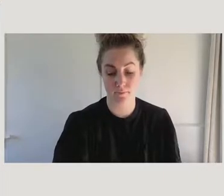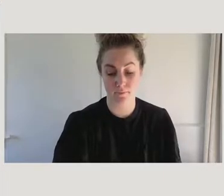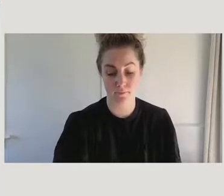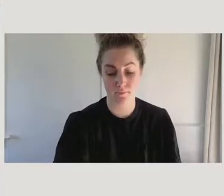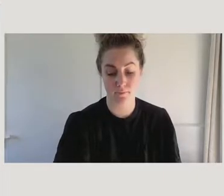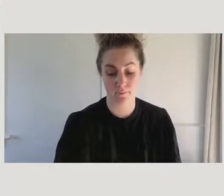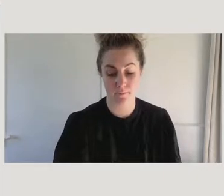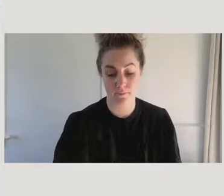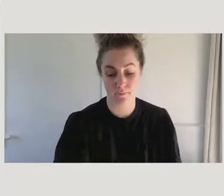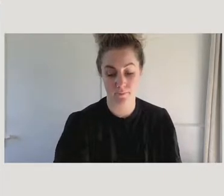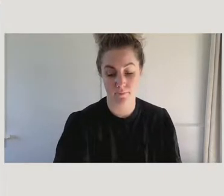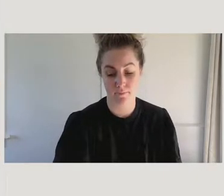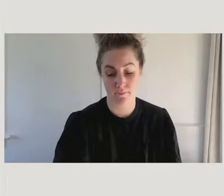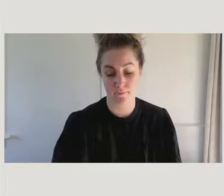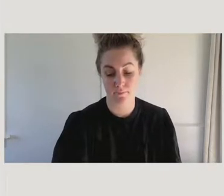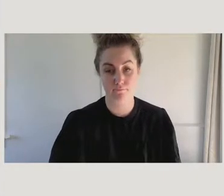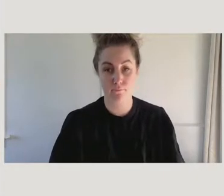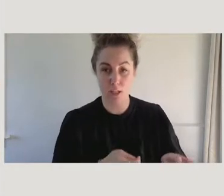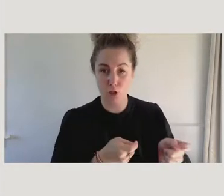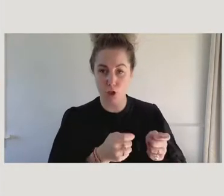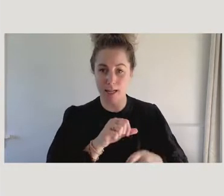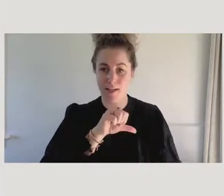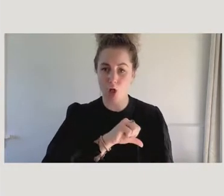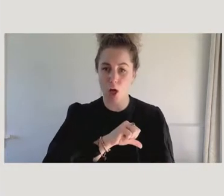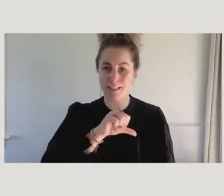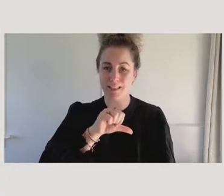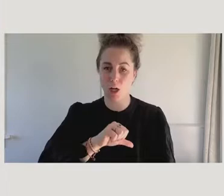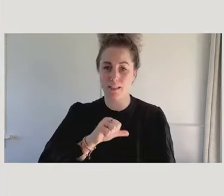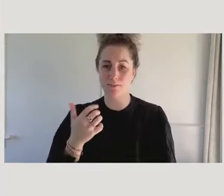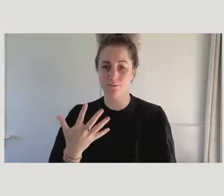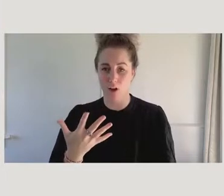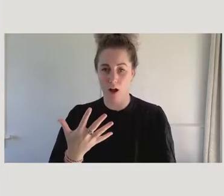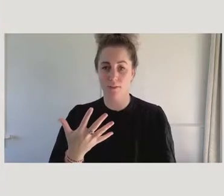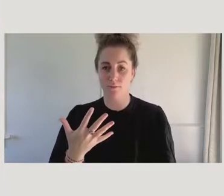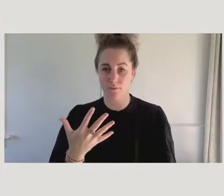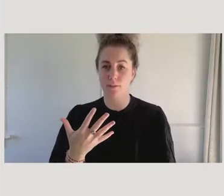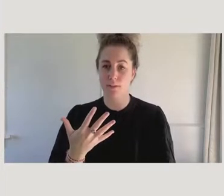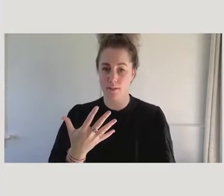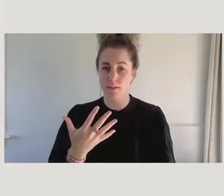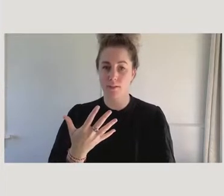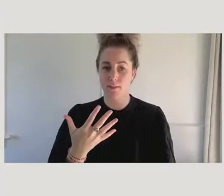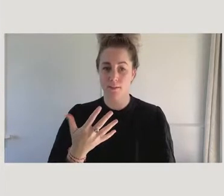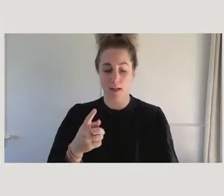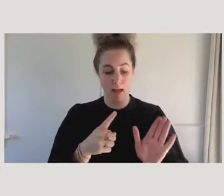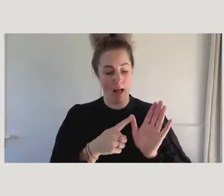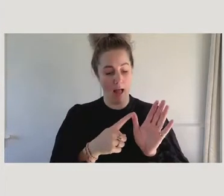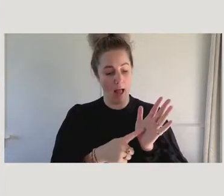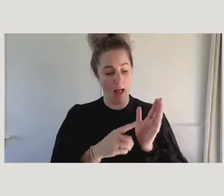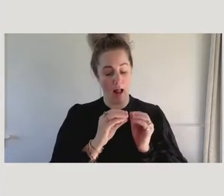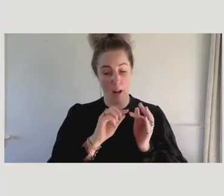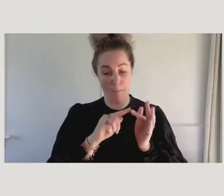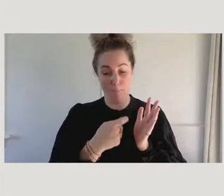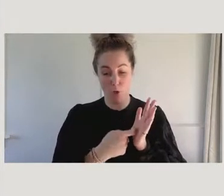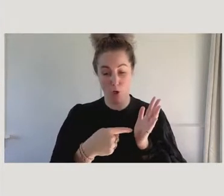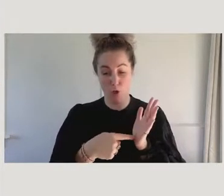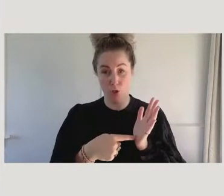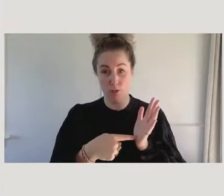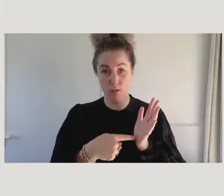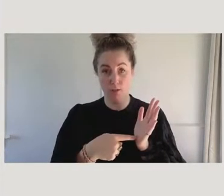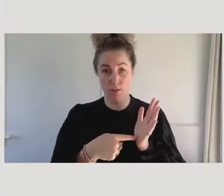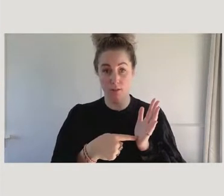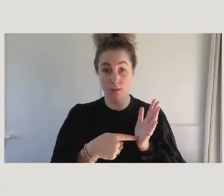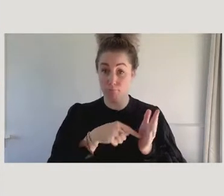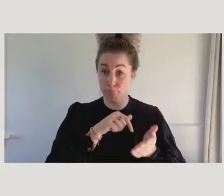1995 under the 95-4 legislation so Albert was there after Albert went